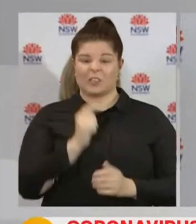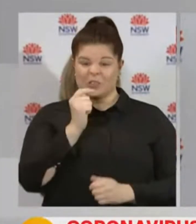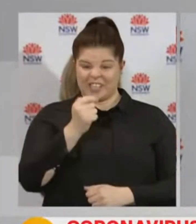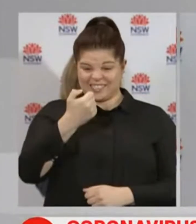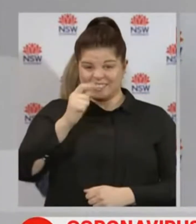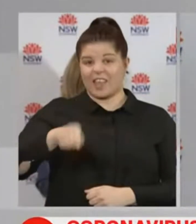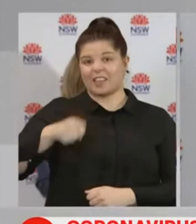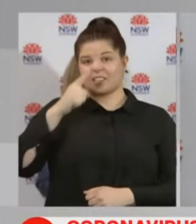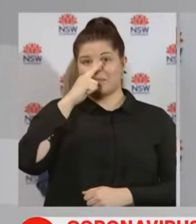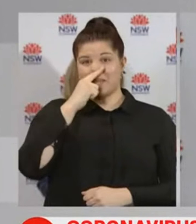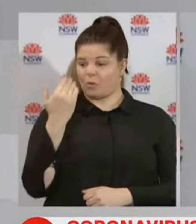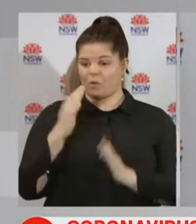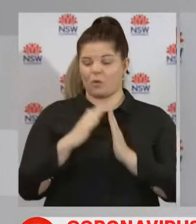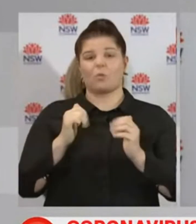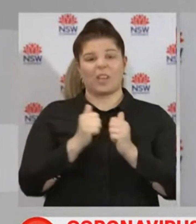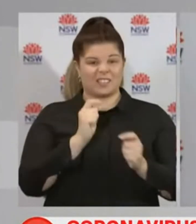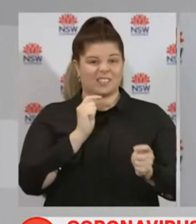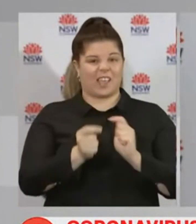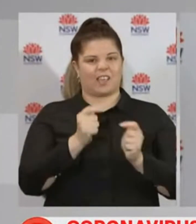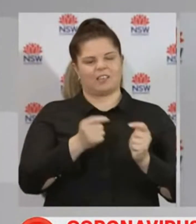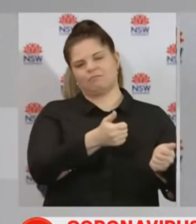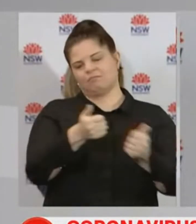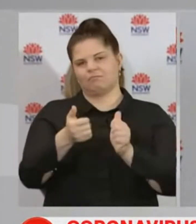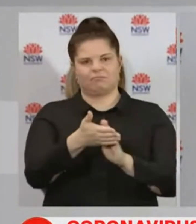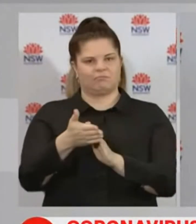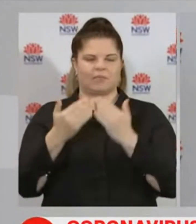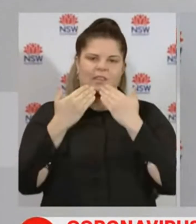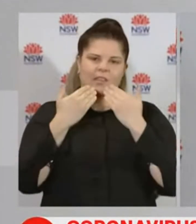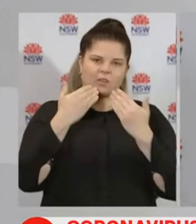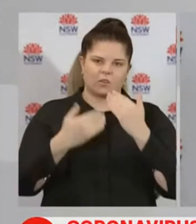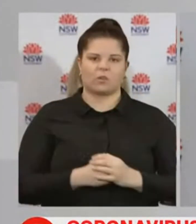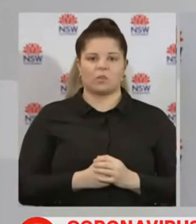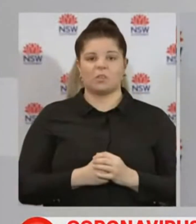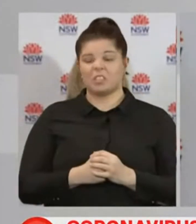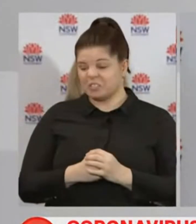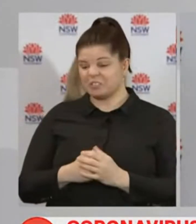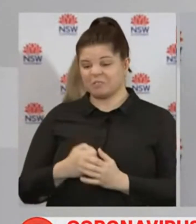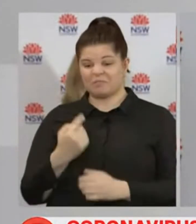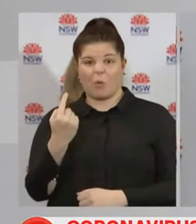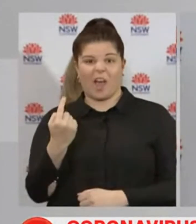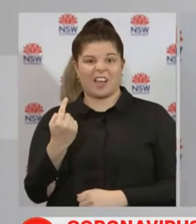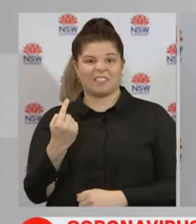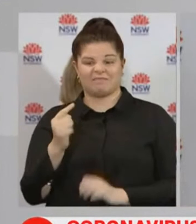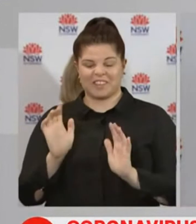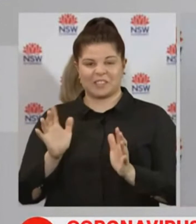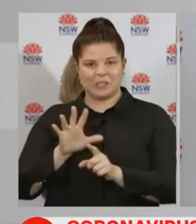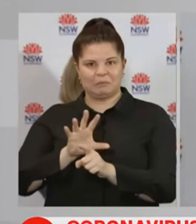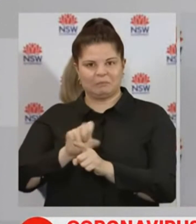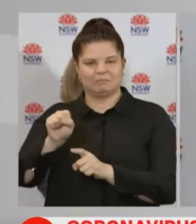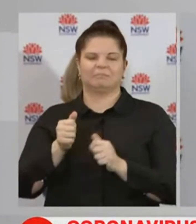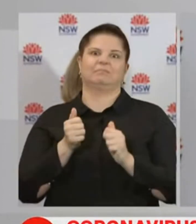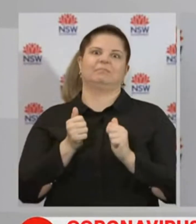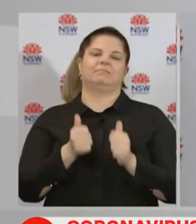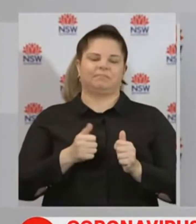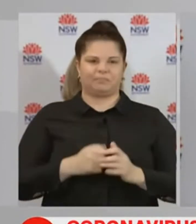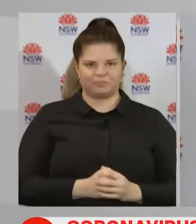over the weekend, and it's positive news that there was just one confirmed case out of that. But today I'm pleased to be joined by the Minister for Transport,